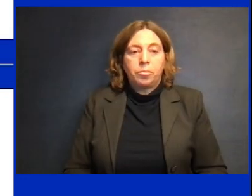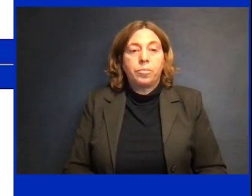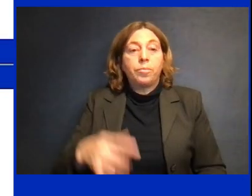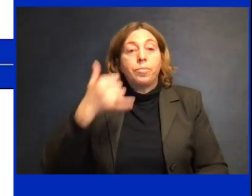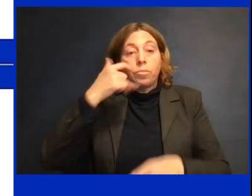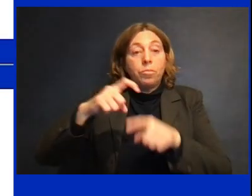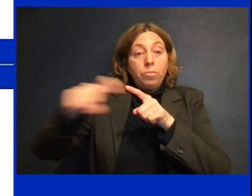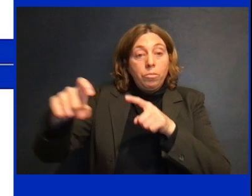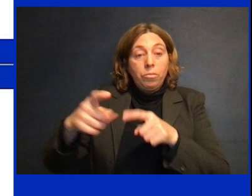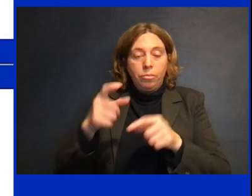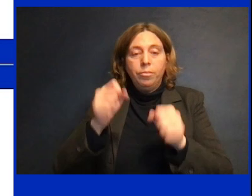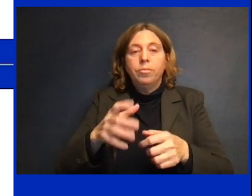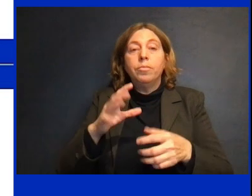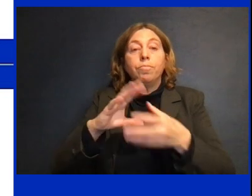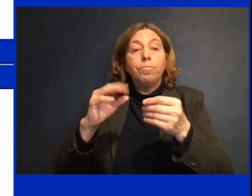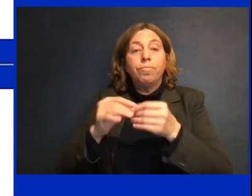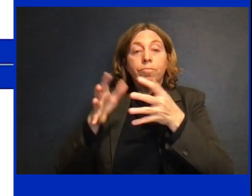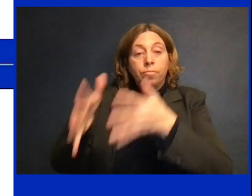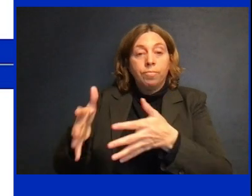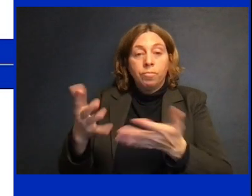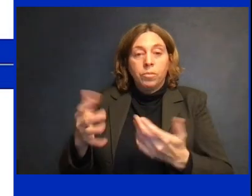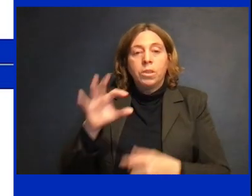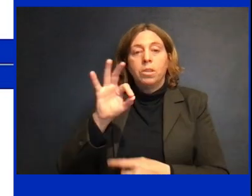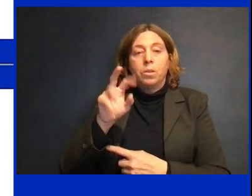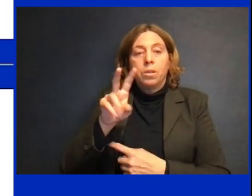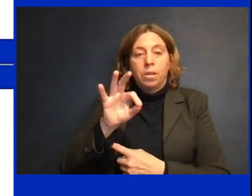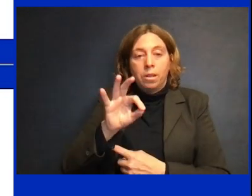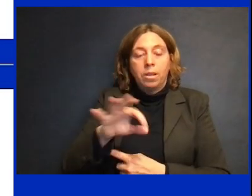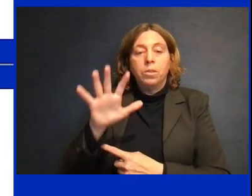pabtreplacementnepa@panyj.gov, by phone, leaving a voicemail at